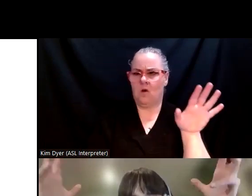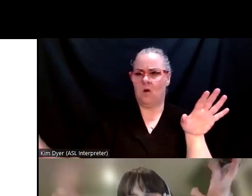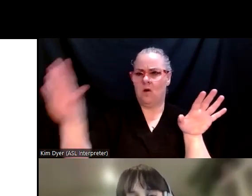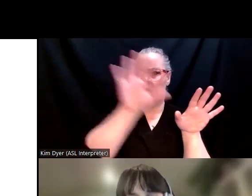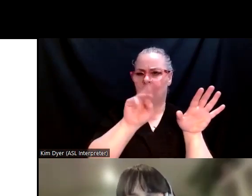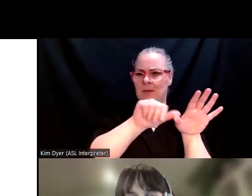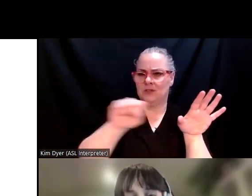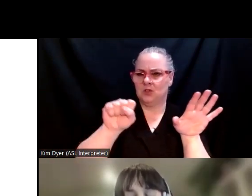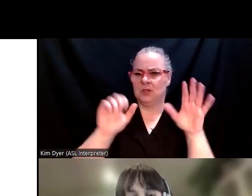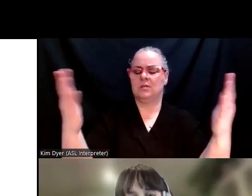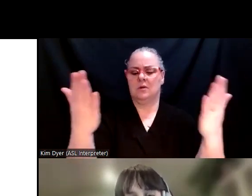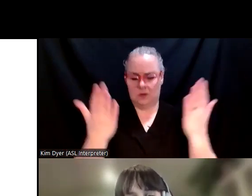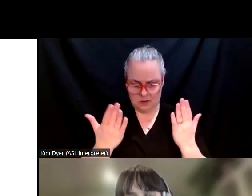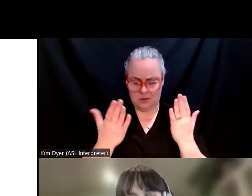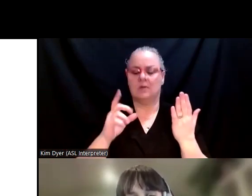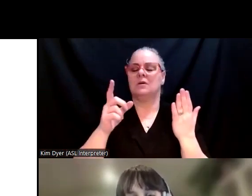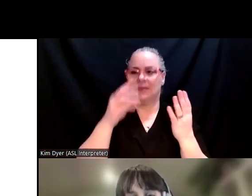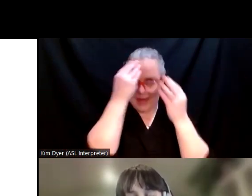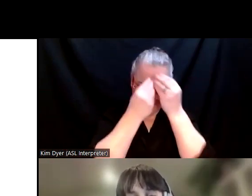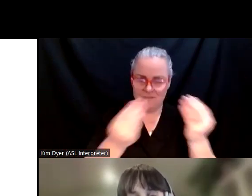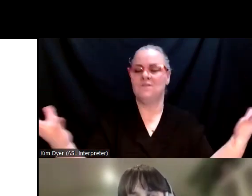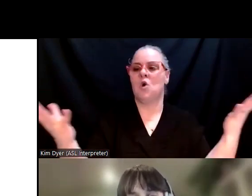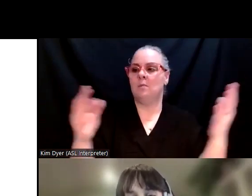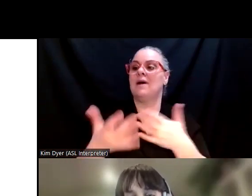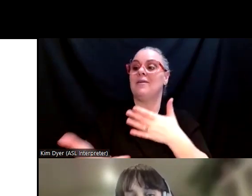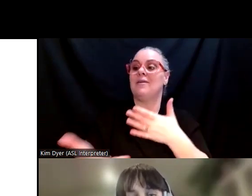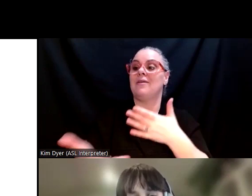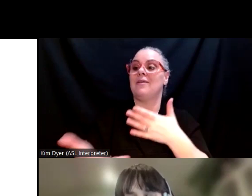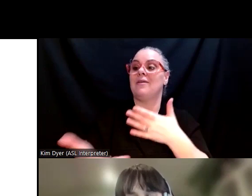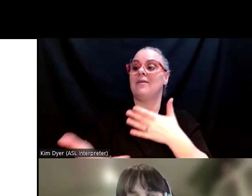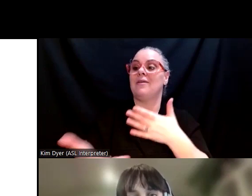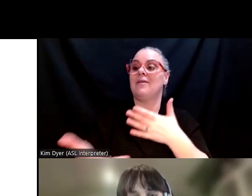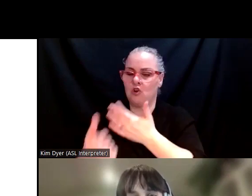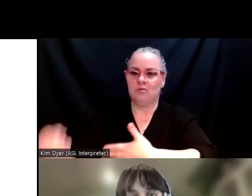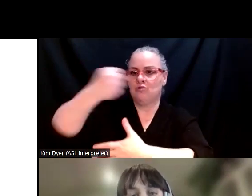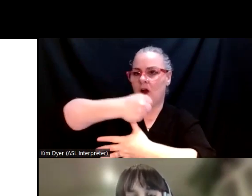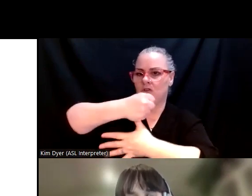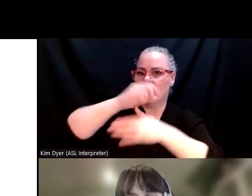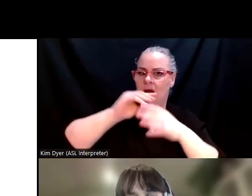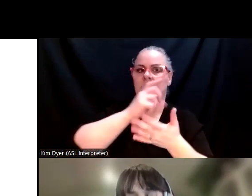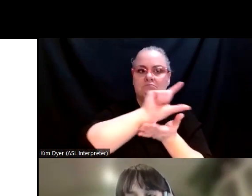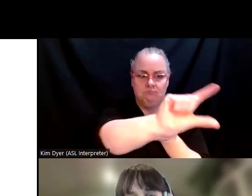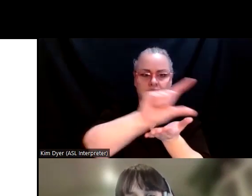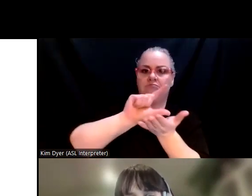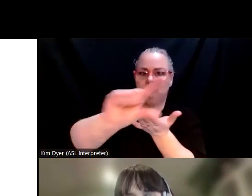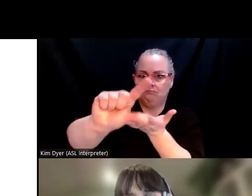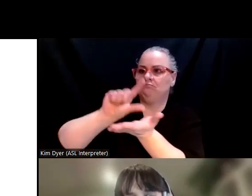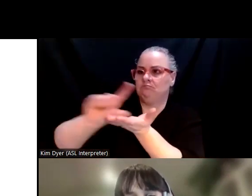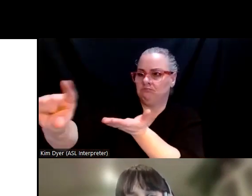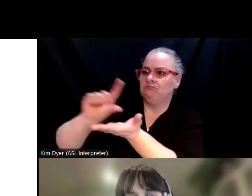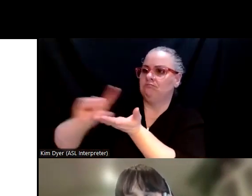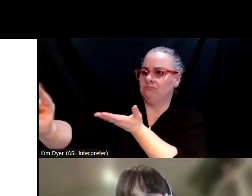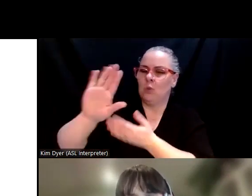we take that and use that to inform how the program is prioritizing distributing investments kind of spatially with that tool.